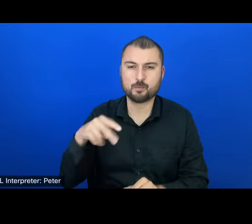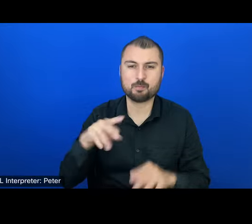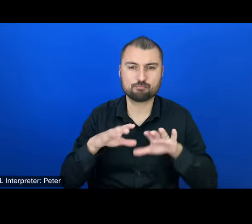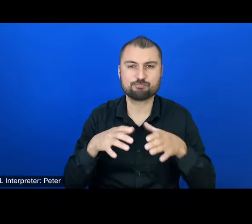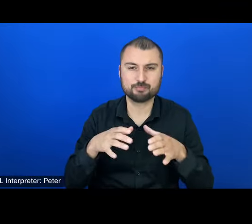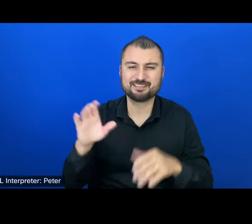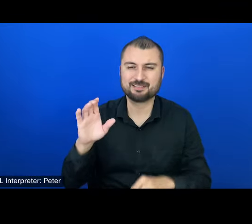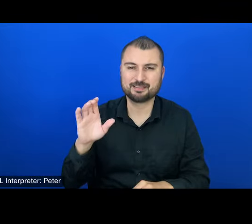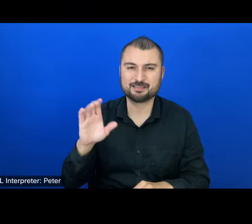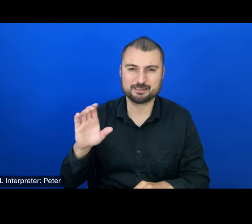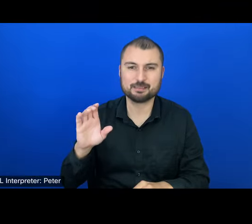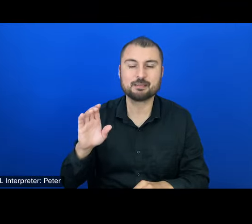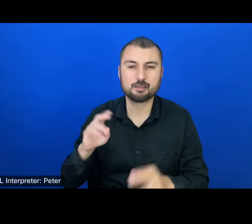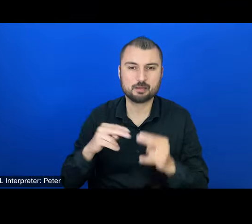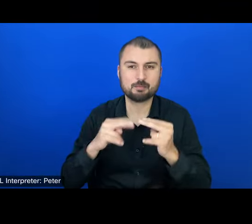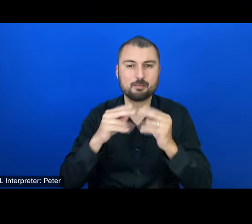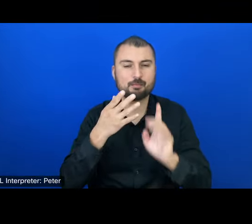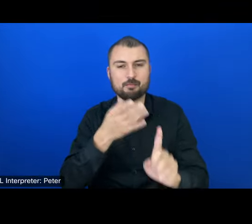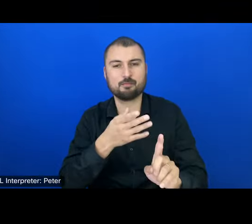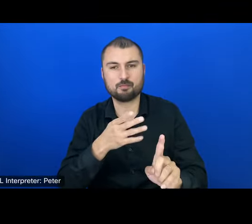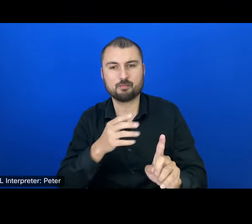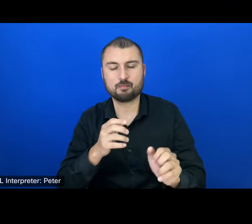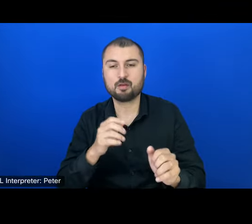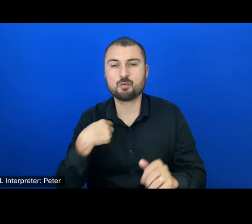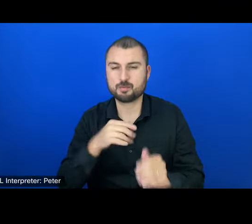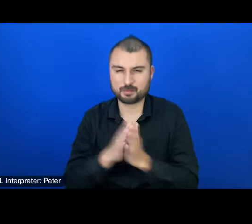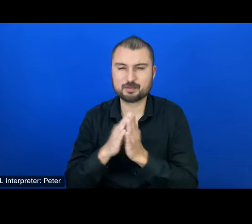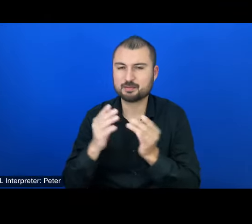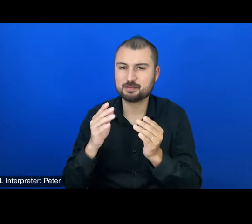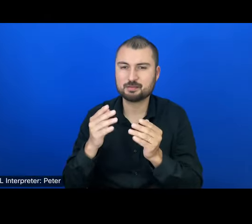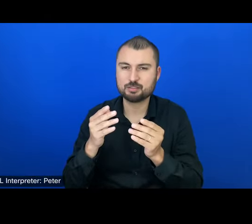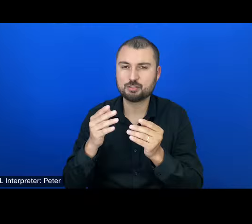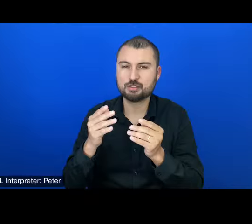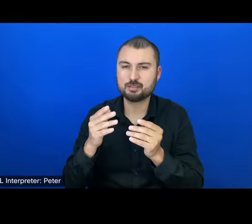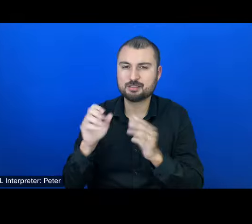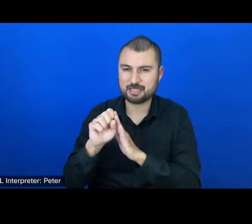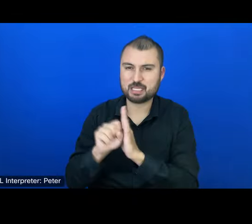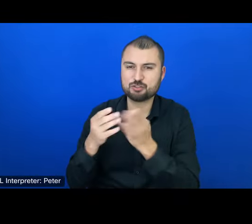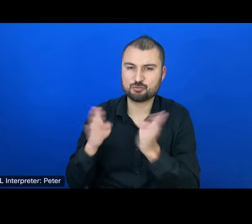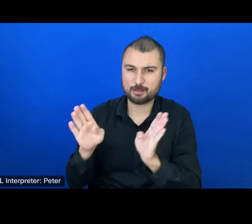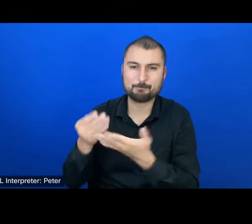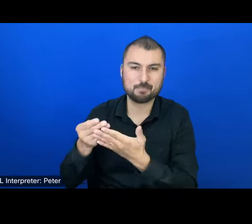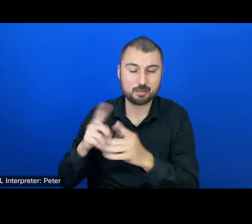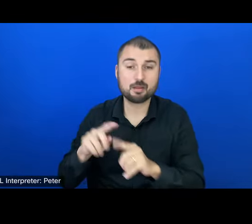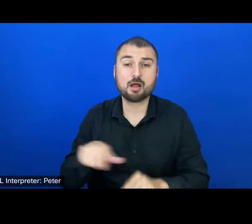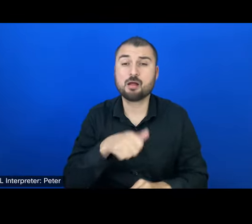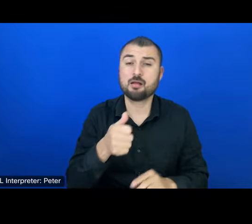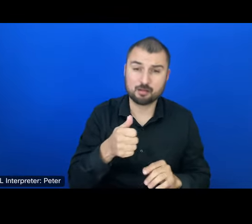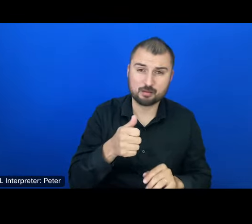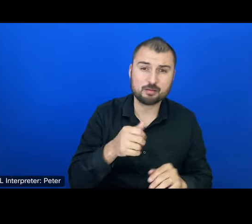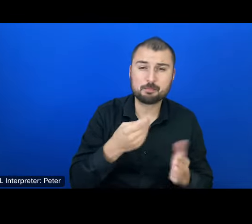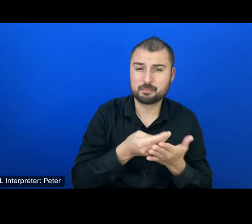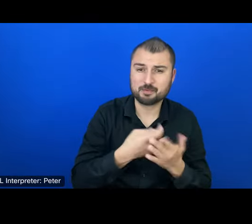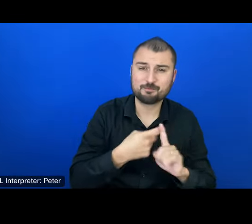office. So that we will request as state general fund monies. All of the others will come from either state highway fund